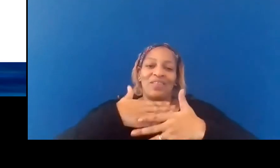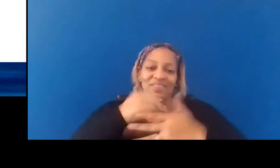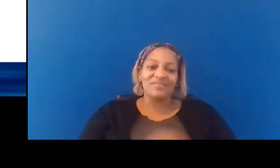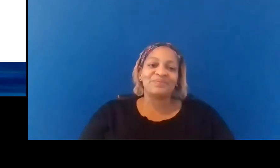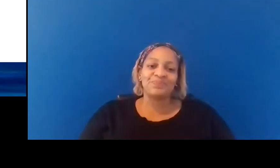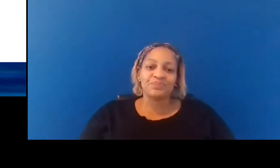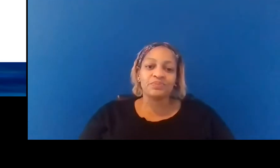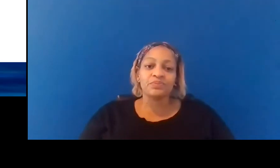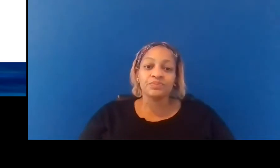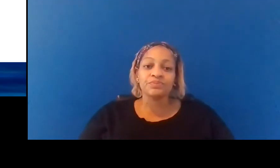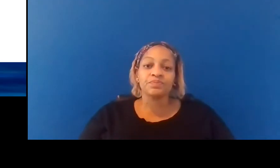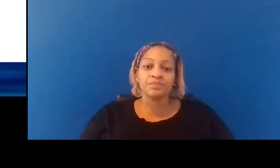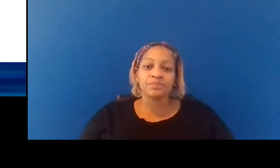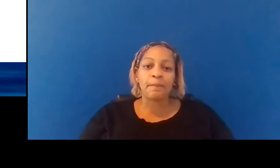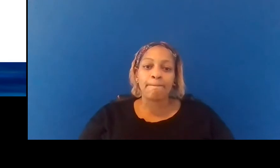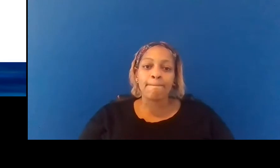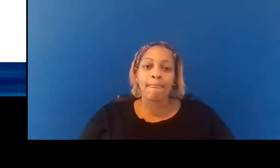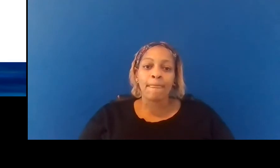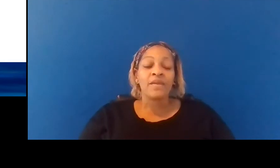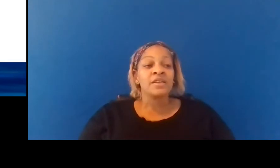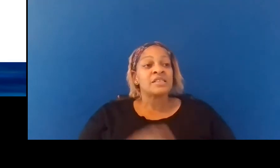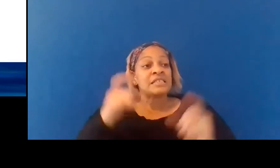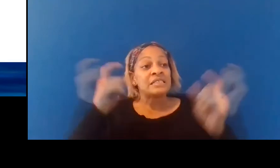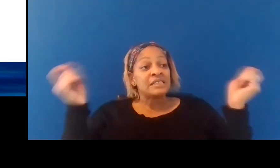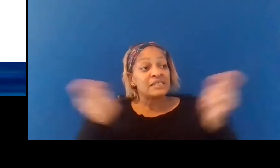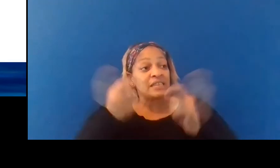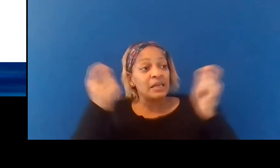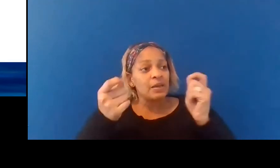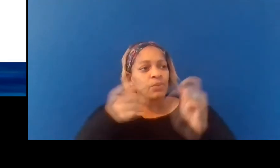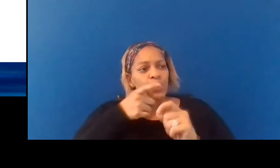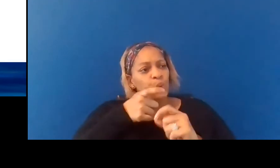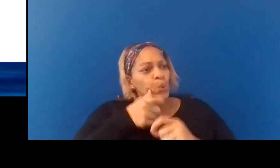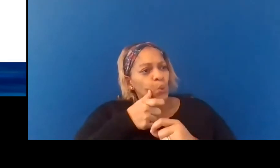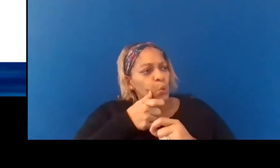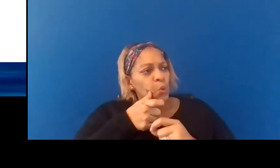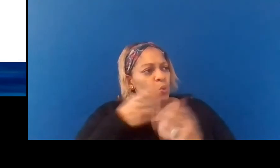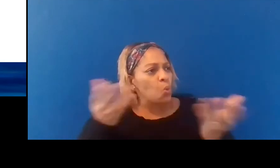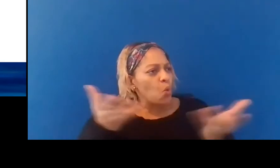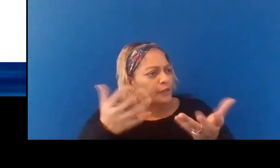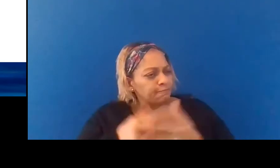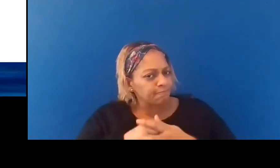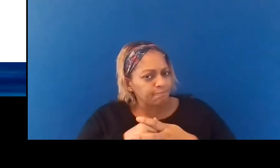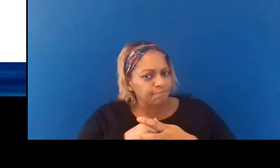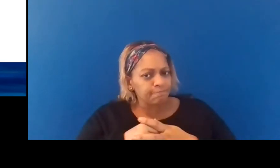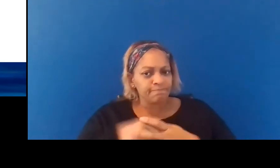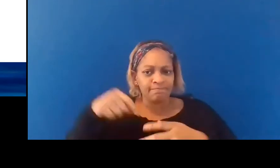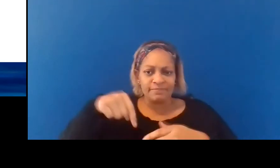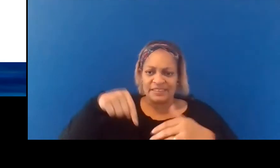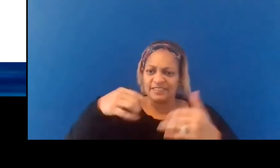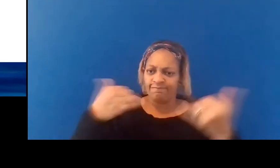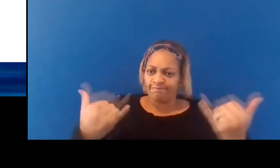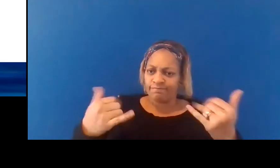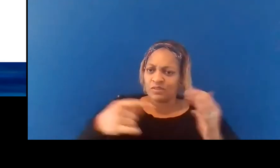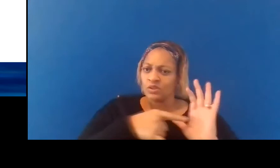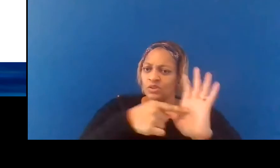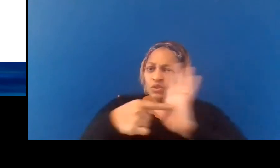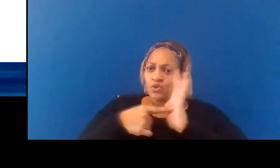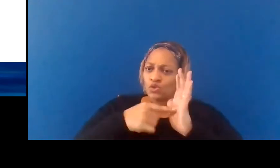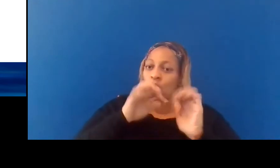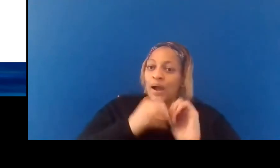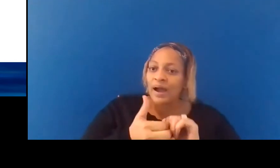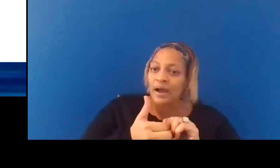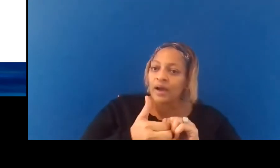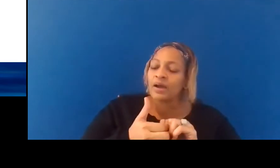celebrate today and how do I show it? Who do you celebrate? Remembering that this means someone that